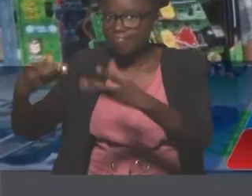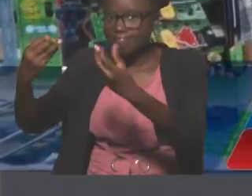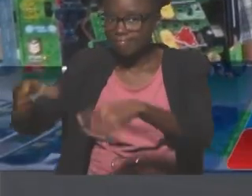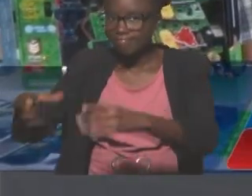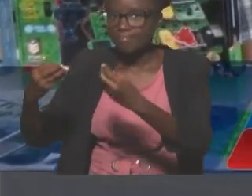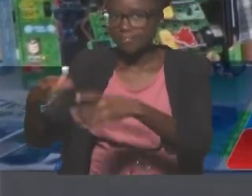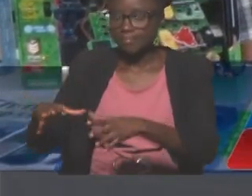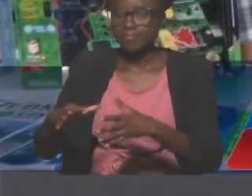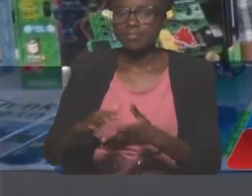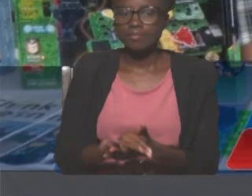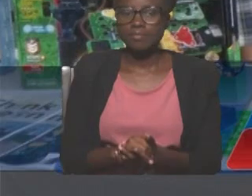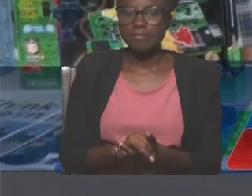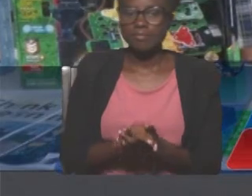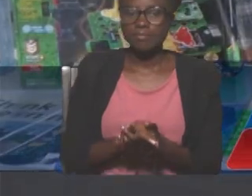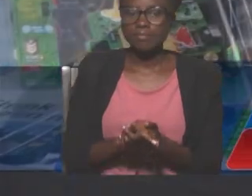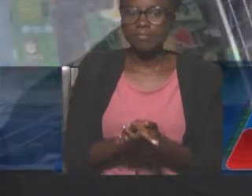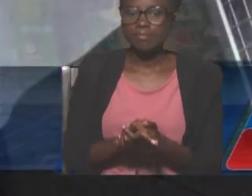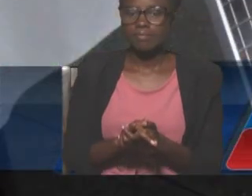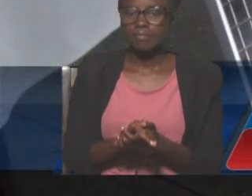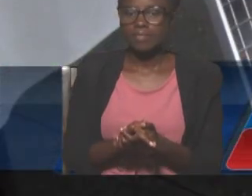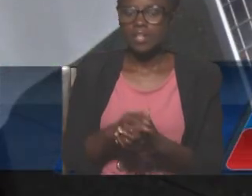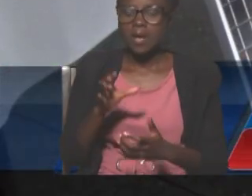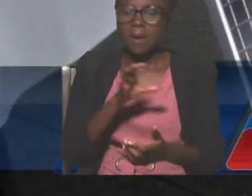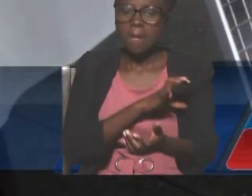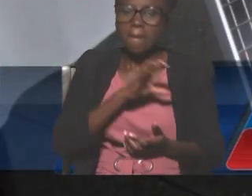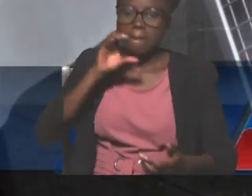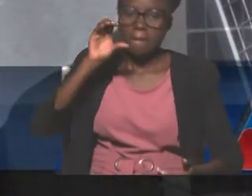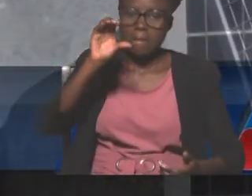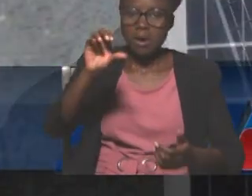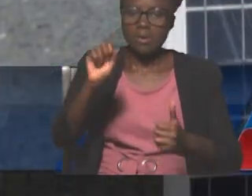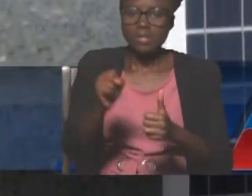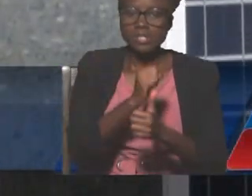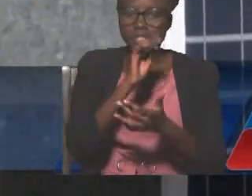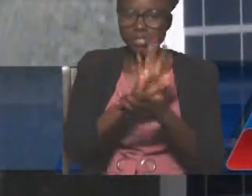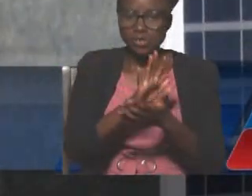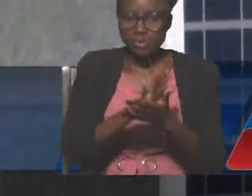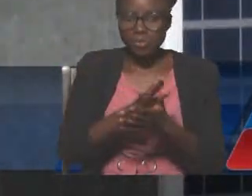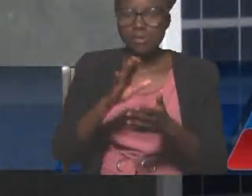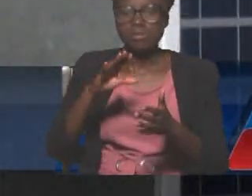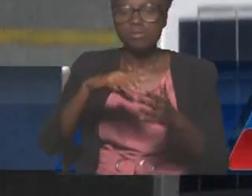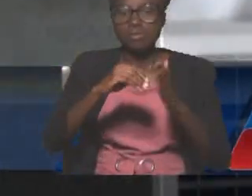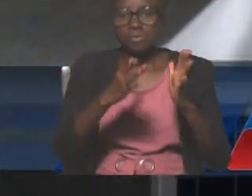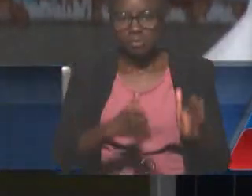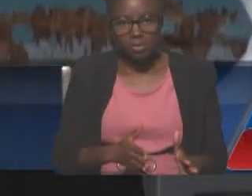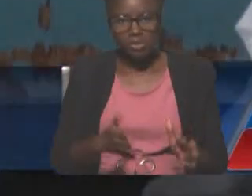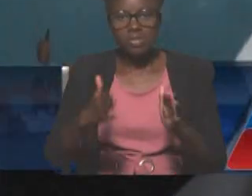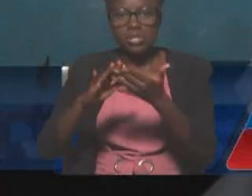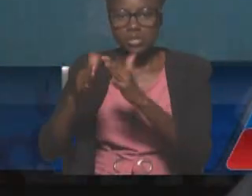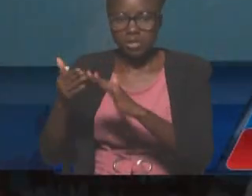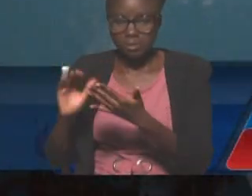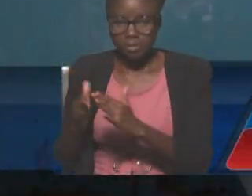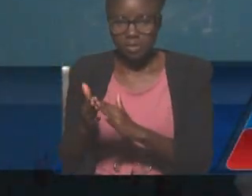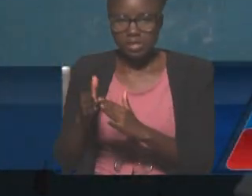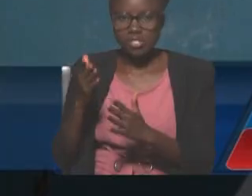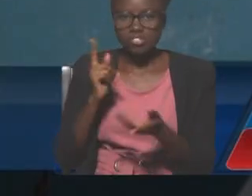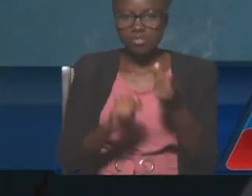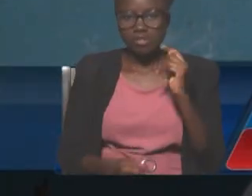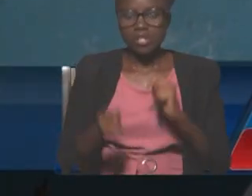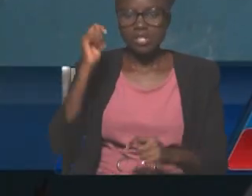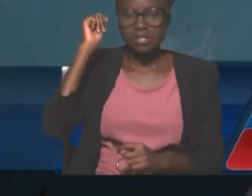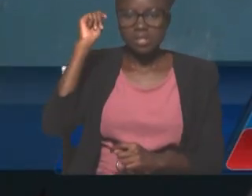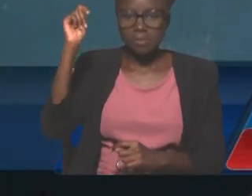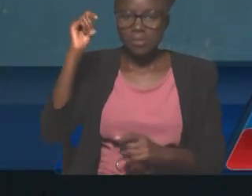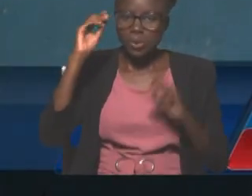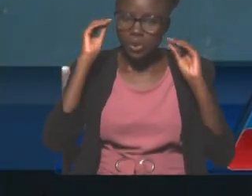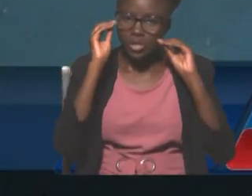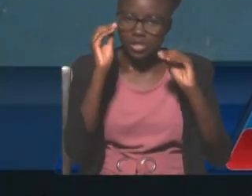Re-Energize in its third installation continues to empower secondary school students and communities across Trinidad and Tobago. The program educates students